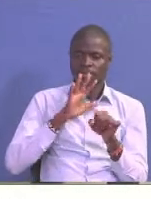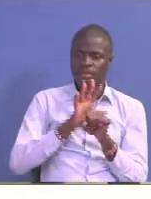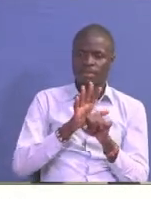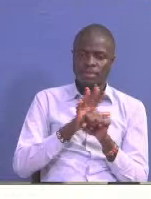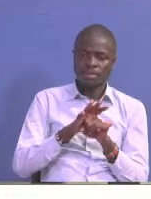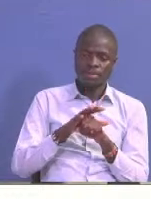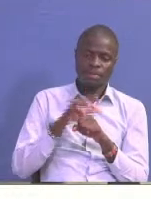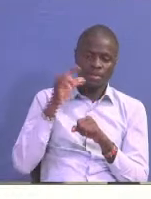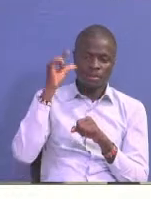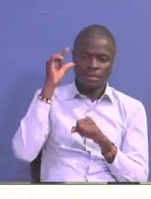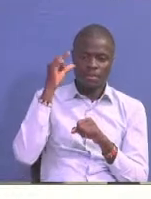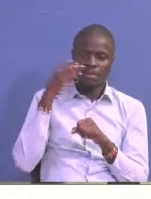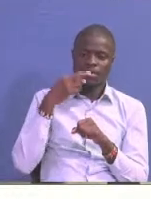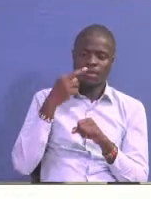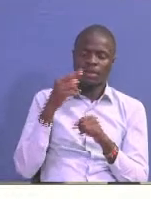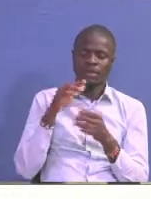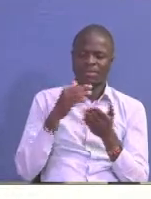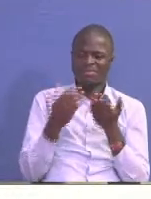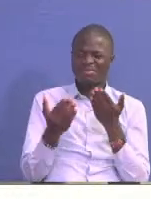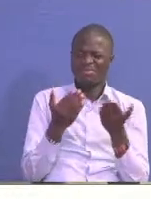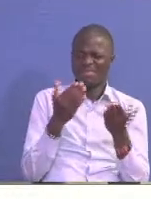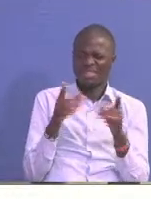think, and the US are more or less the same.